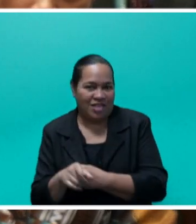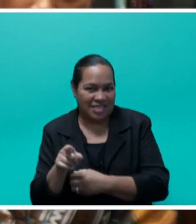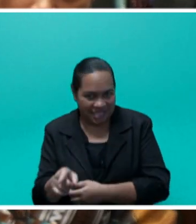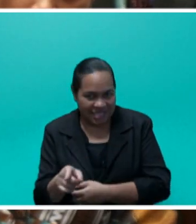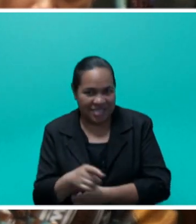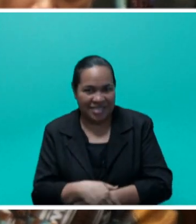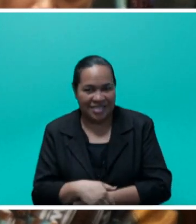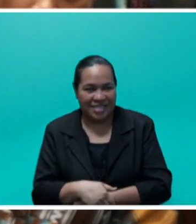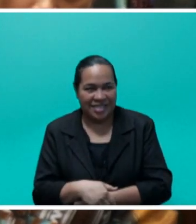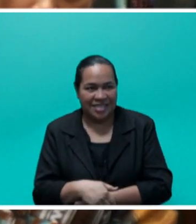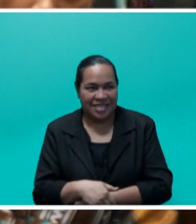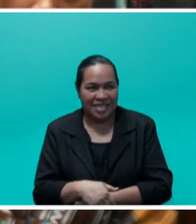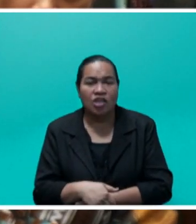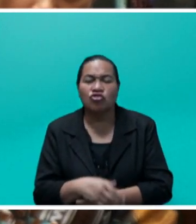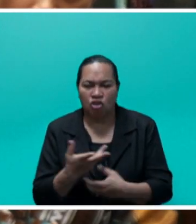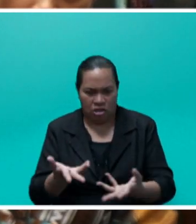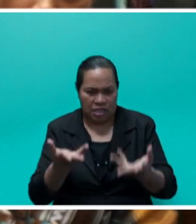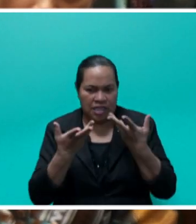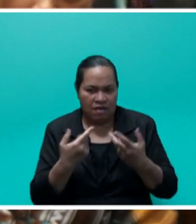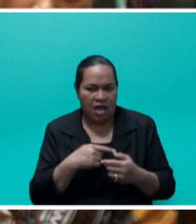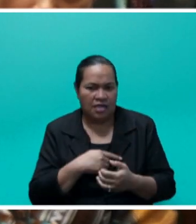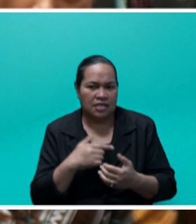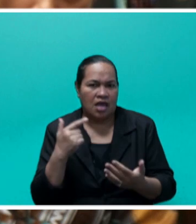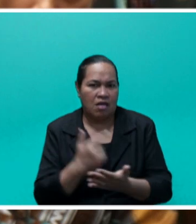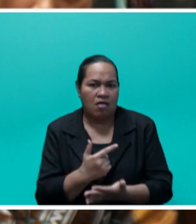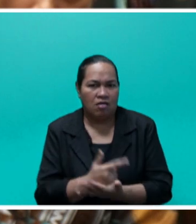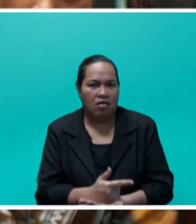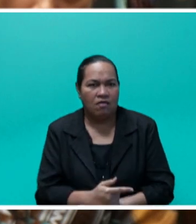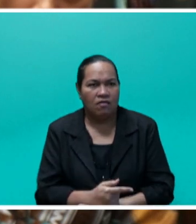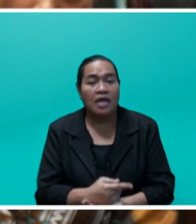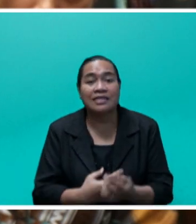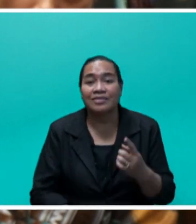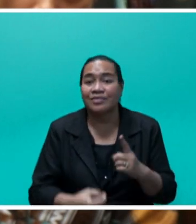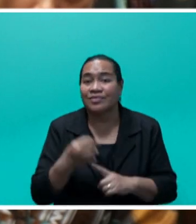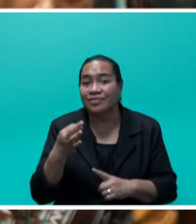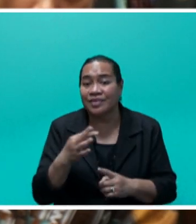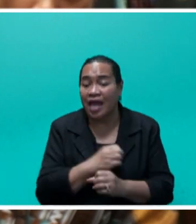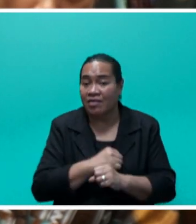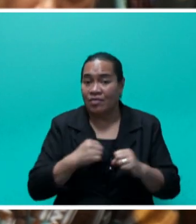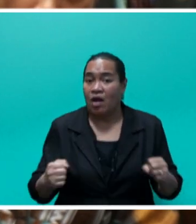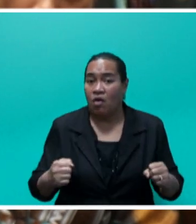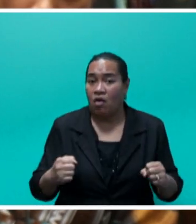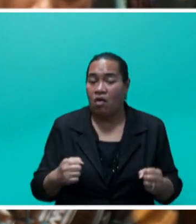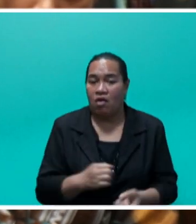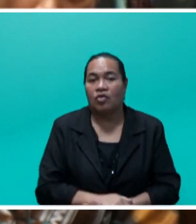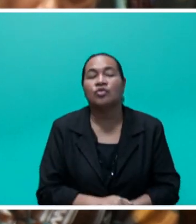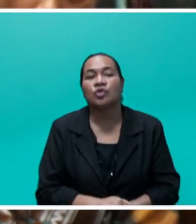a lot of synergy, a lot of influence and power to be able